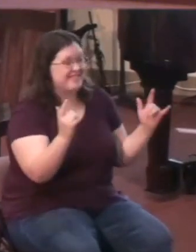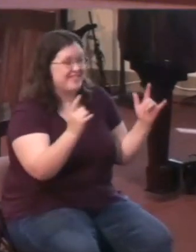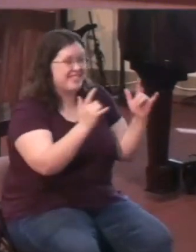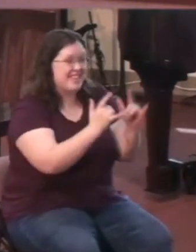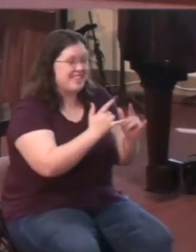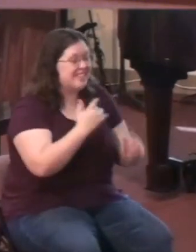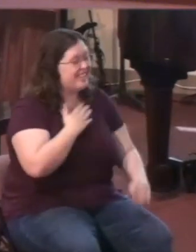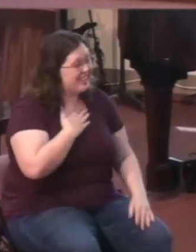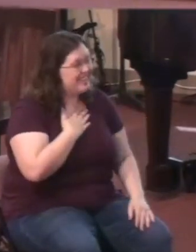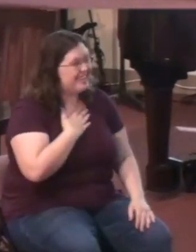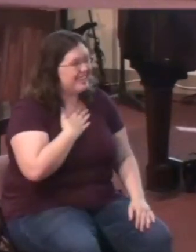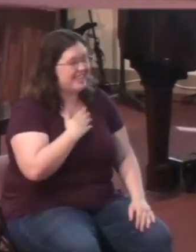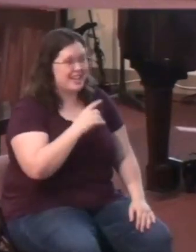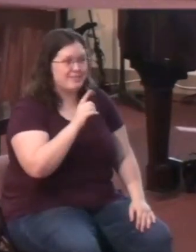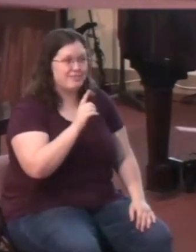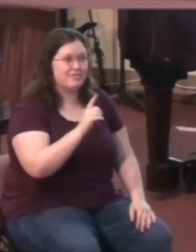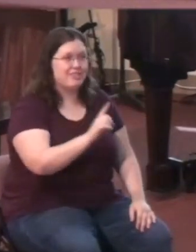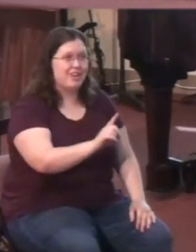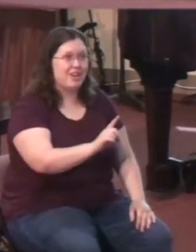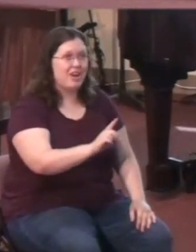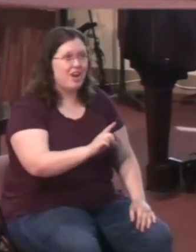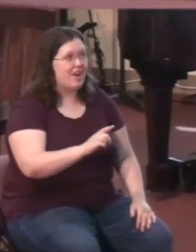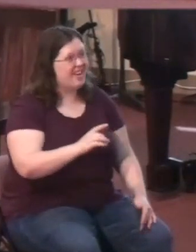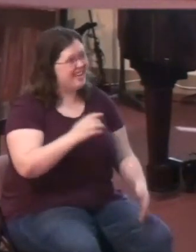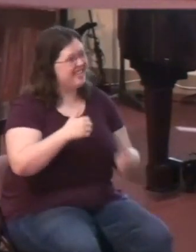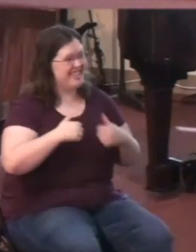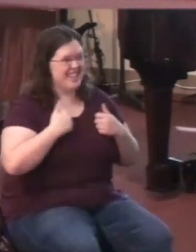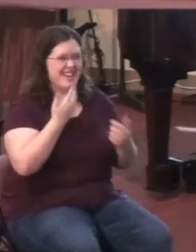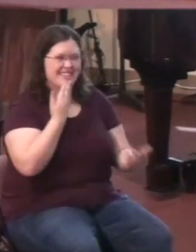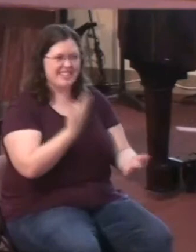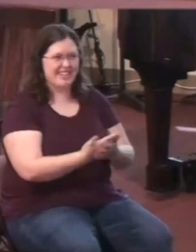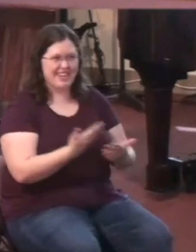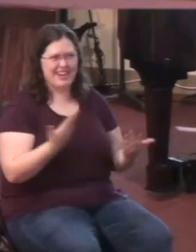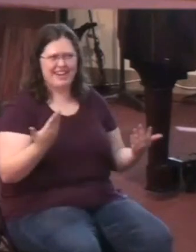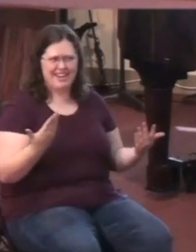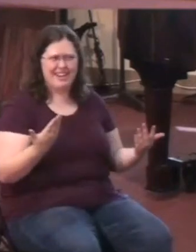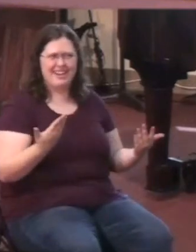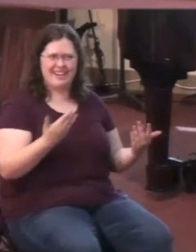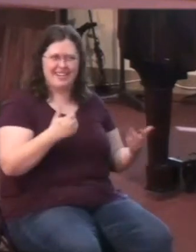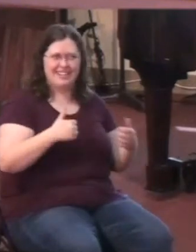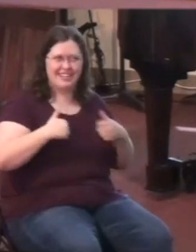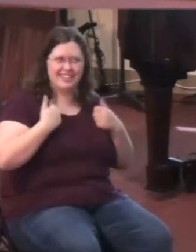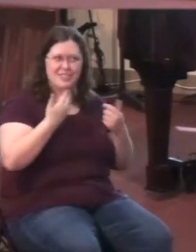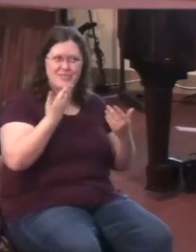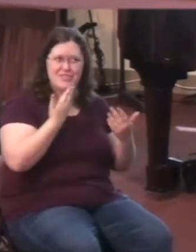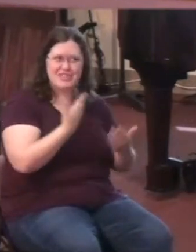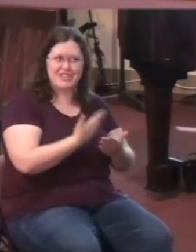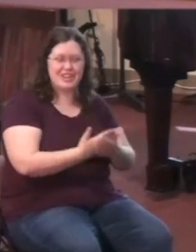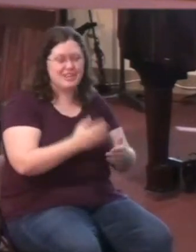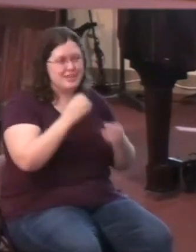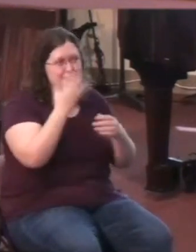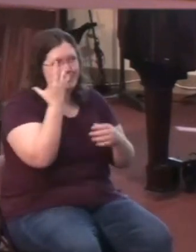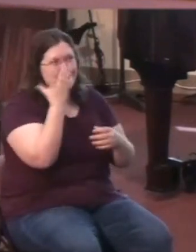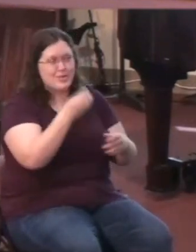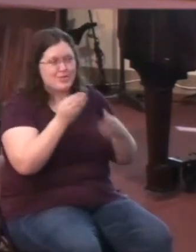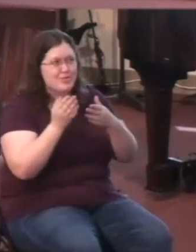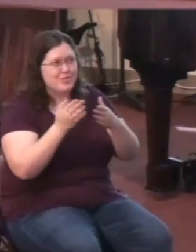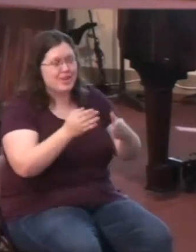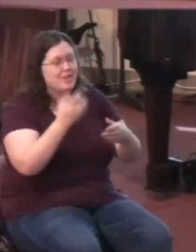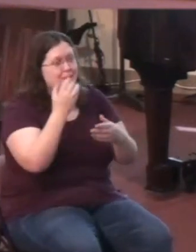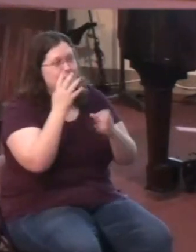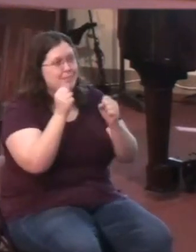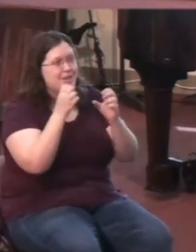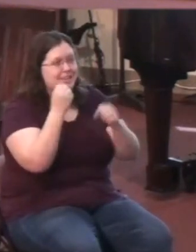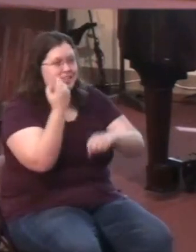there. And I went on and I was like, oh, life is good. Life is really good. And this is a beautiful trail and it's a great day. And I'm so